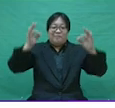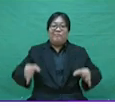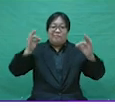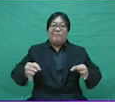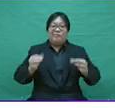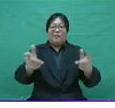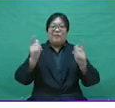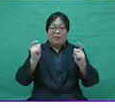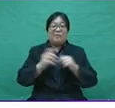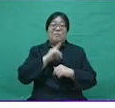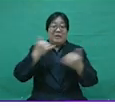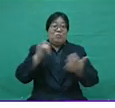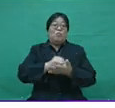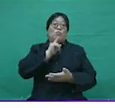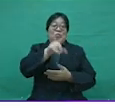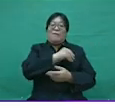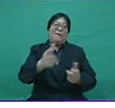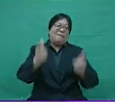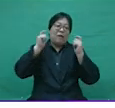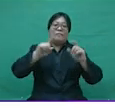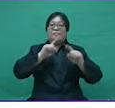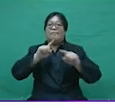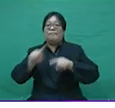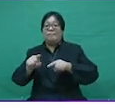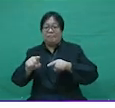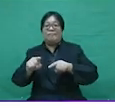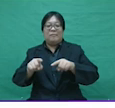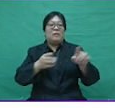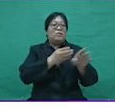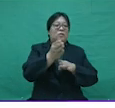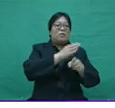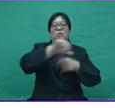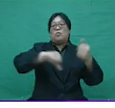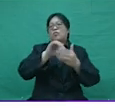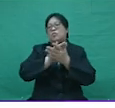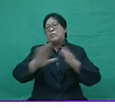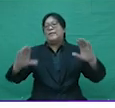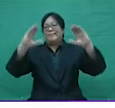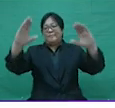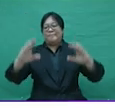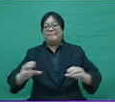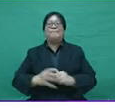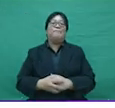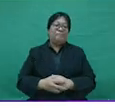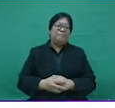see really the unusual and very, very fast reactions in the area of social security